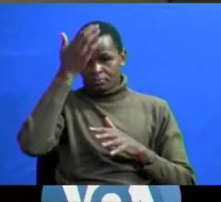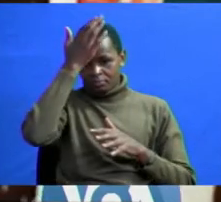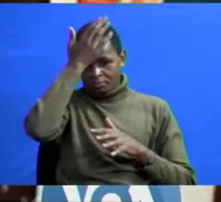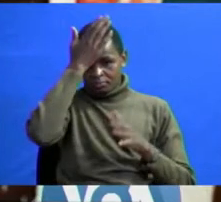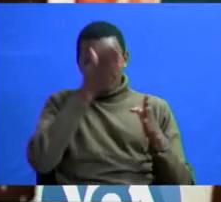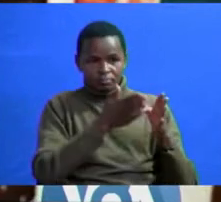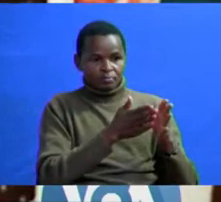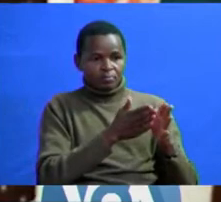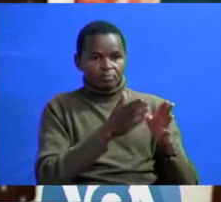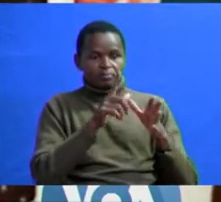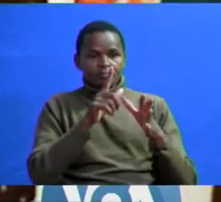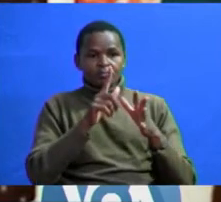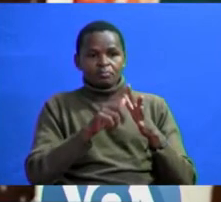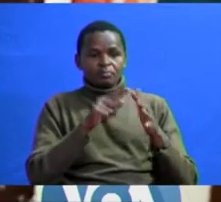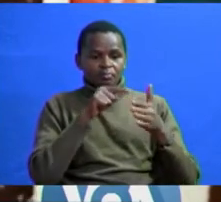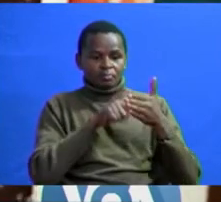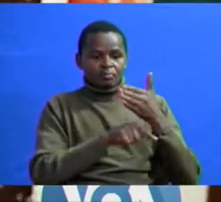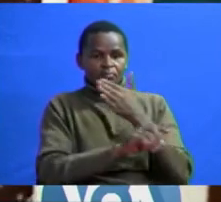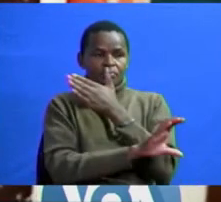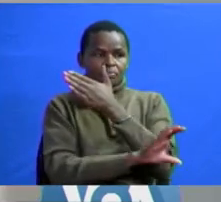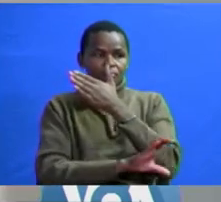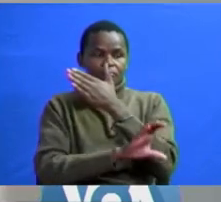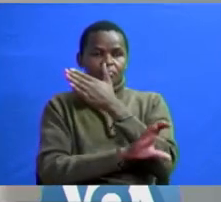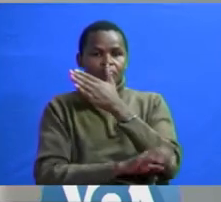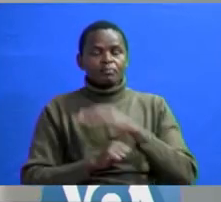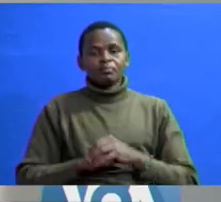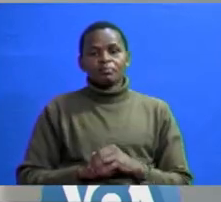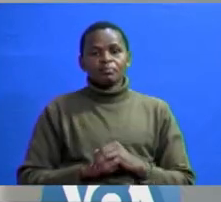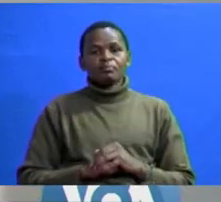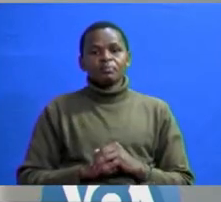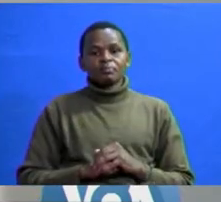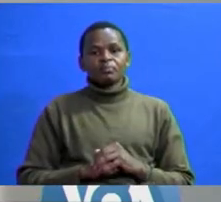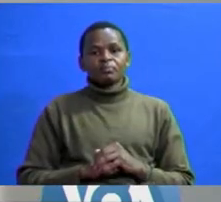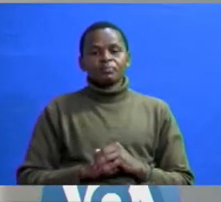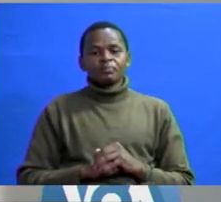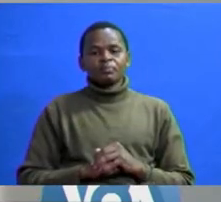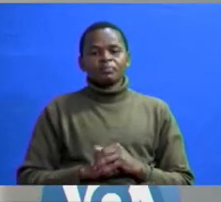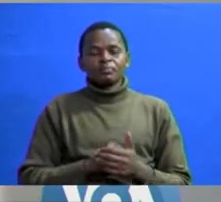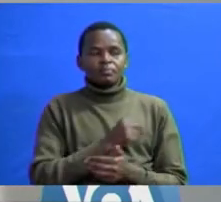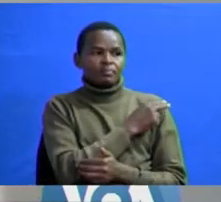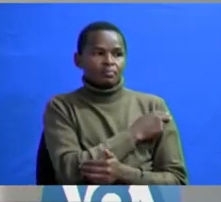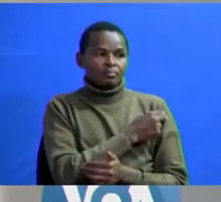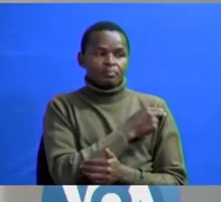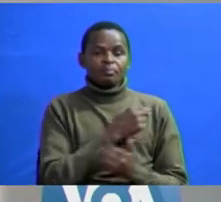some medical aid to enter the country. Some of the hospitals that have been